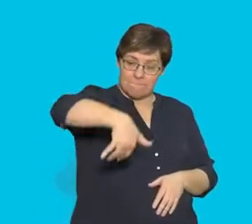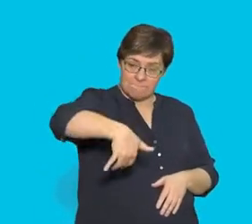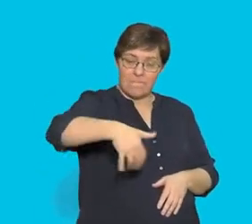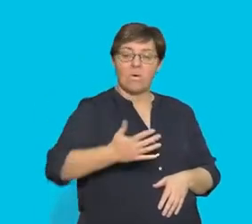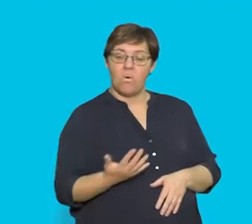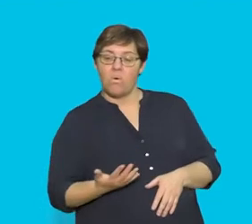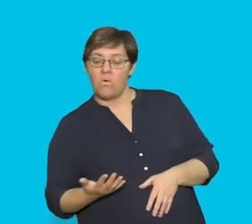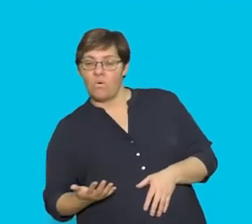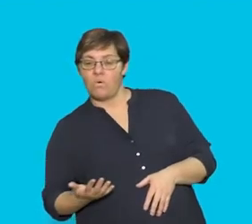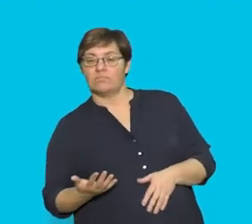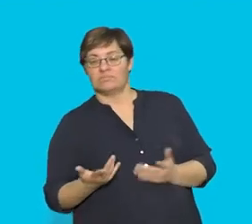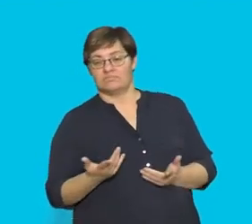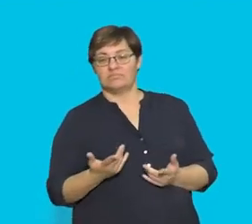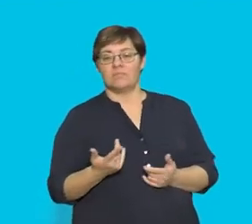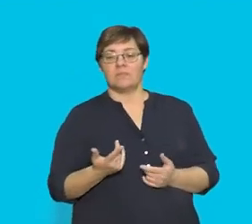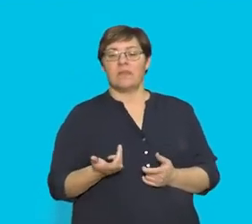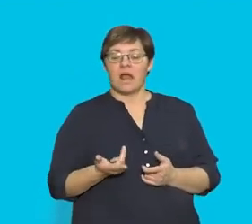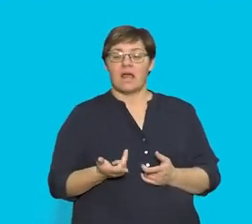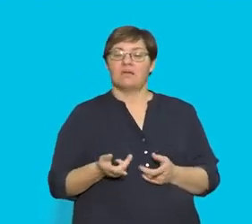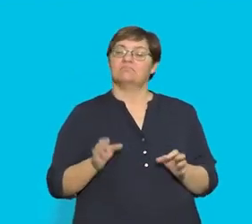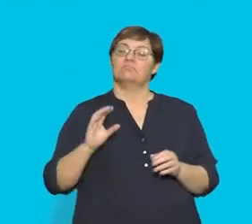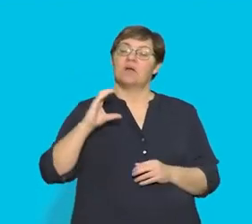current here is conventional current.